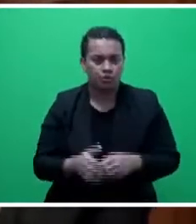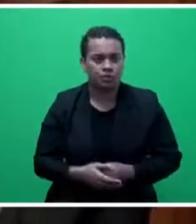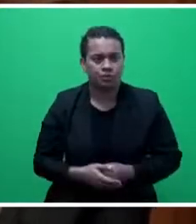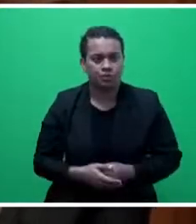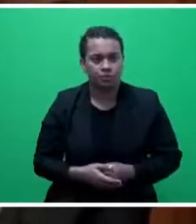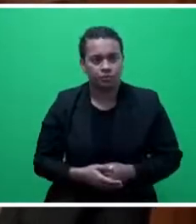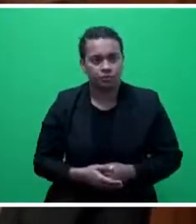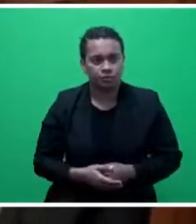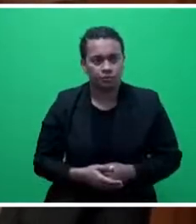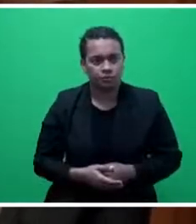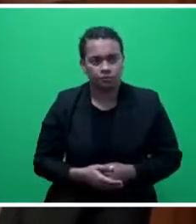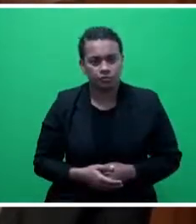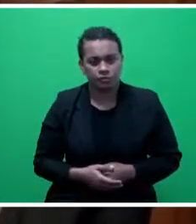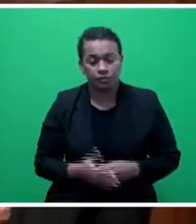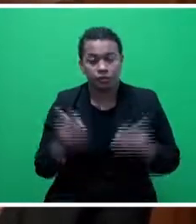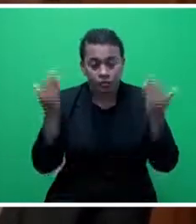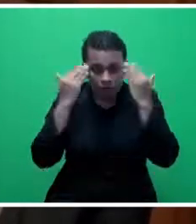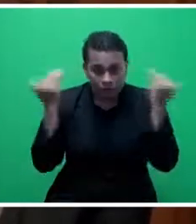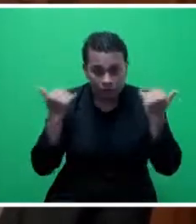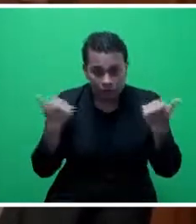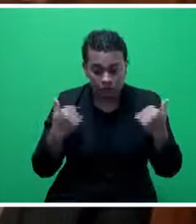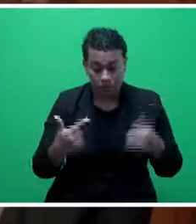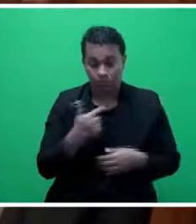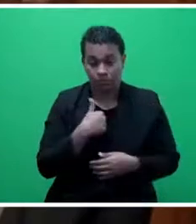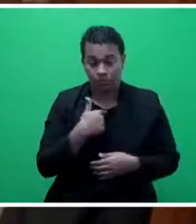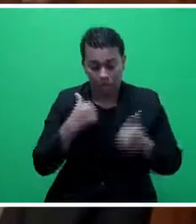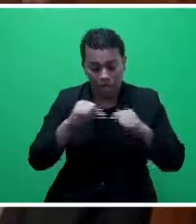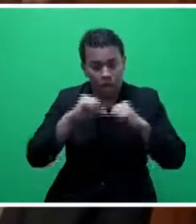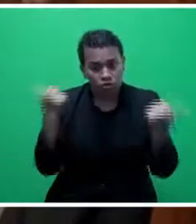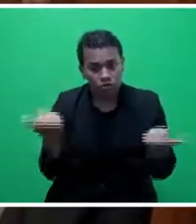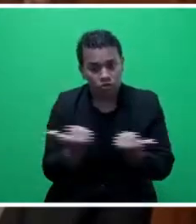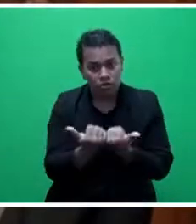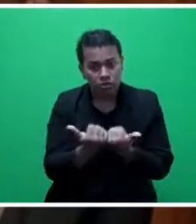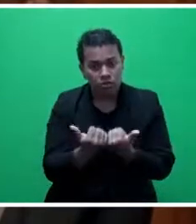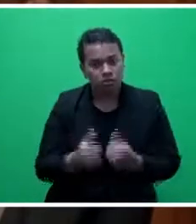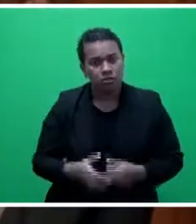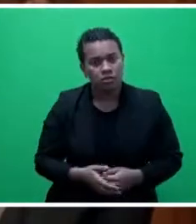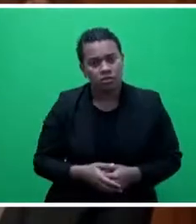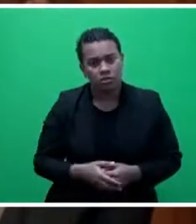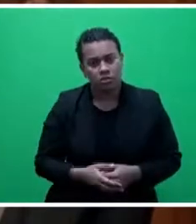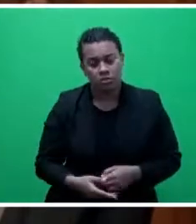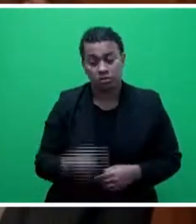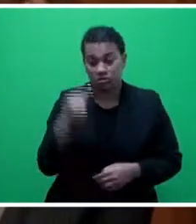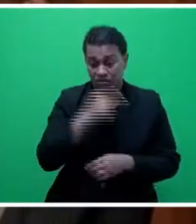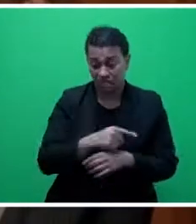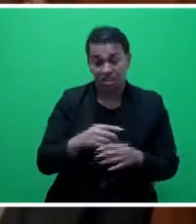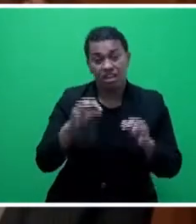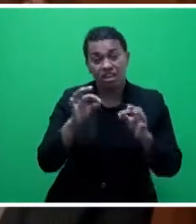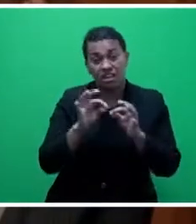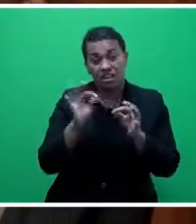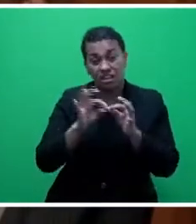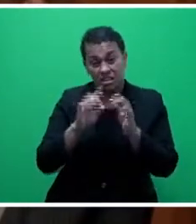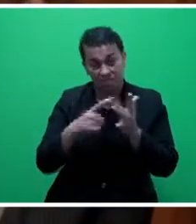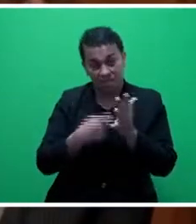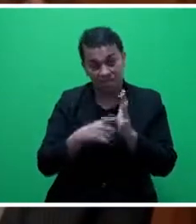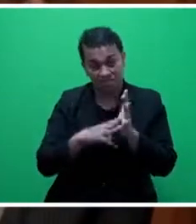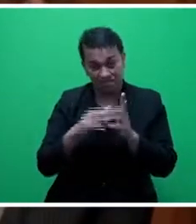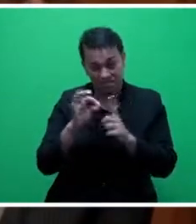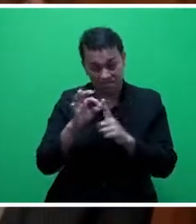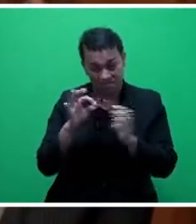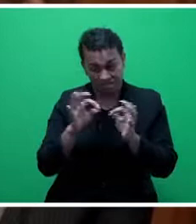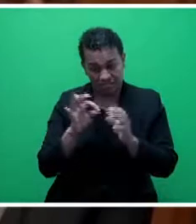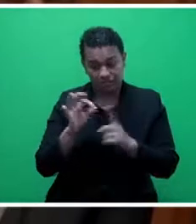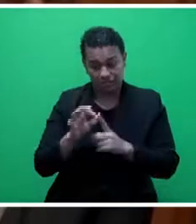Speaker, I agree with my colleague, Mr. Honourable Biman Prasad, about our trade